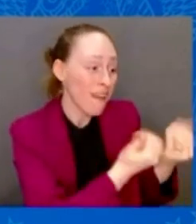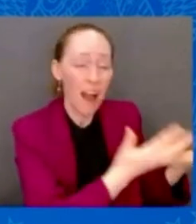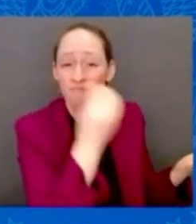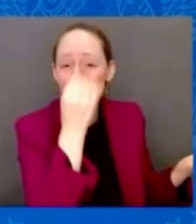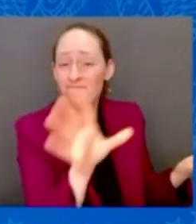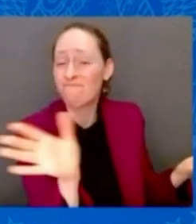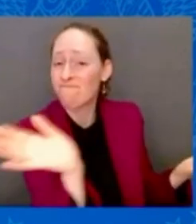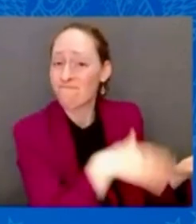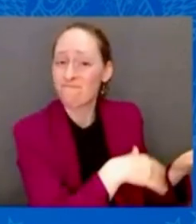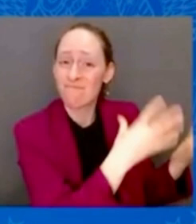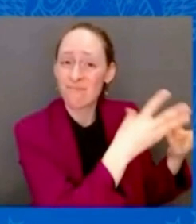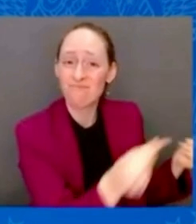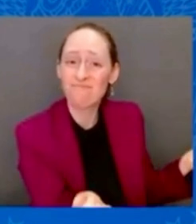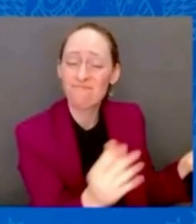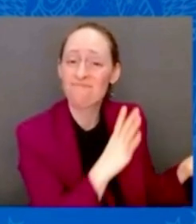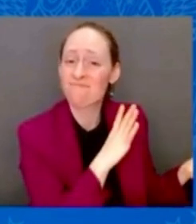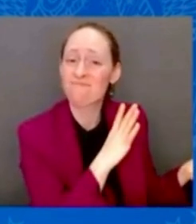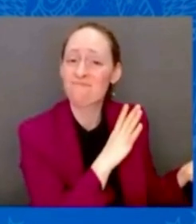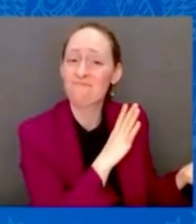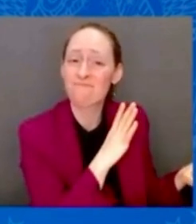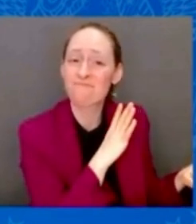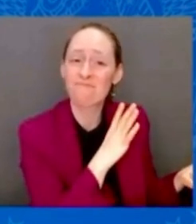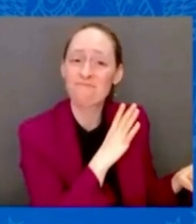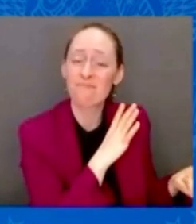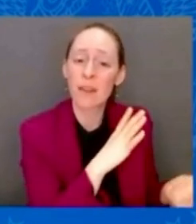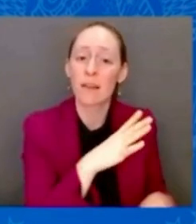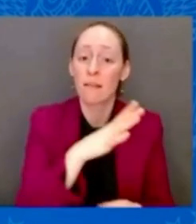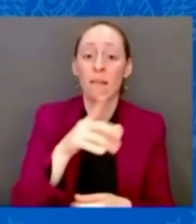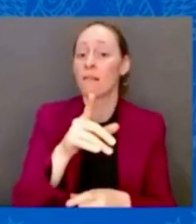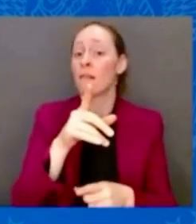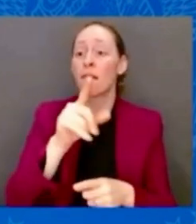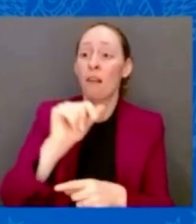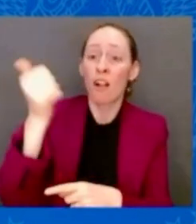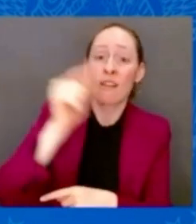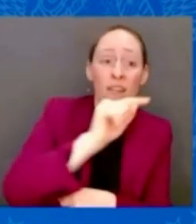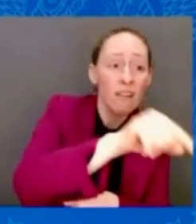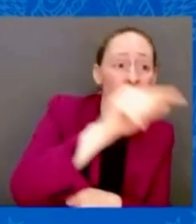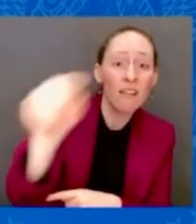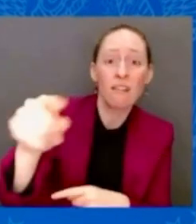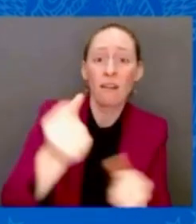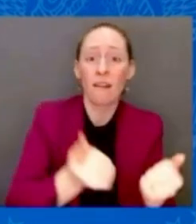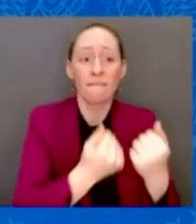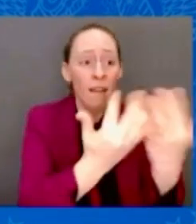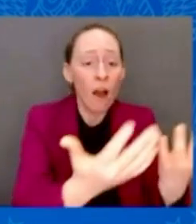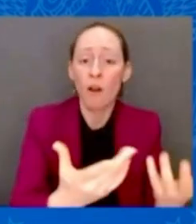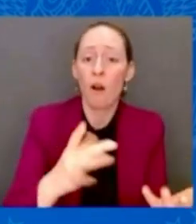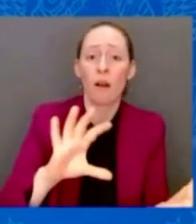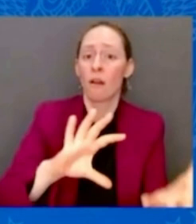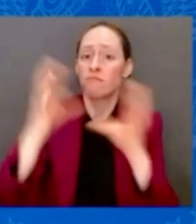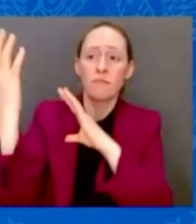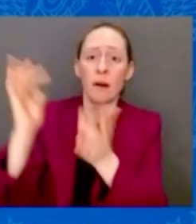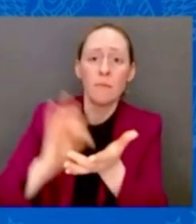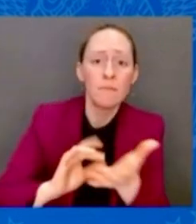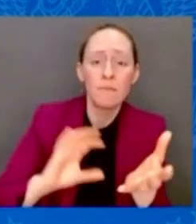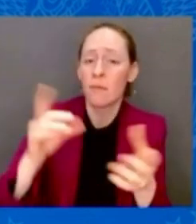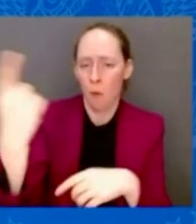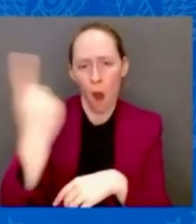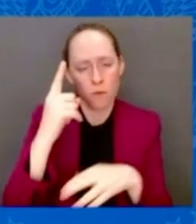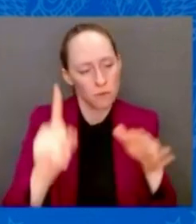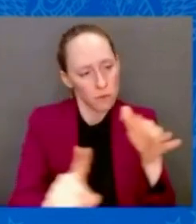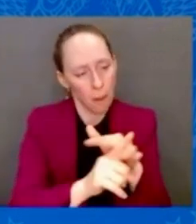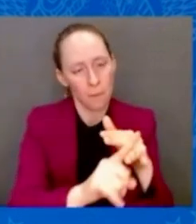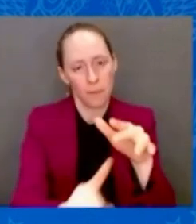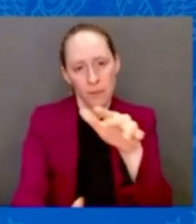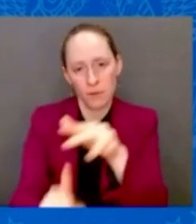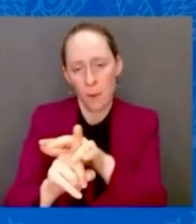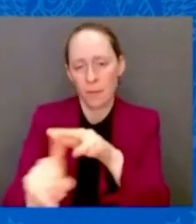medical calls, and other emergencies. When a building collapsed in Surfside because of the foundations going on, it was